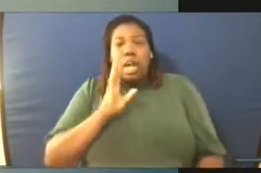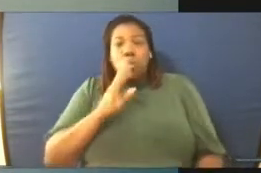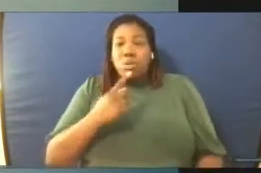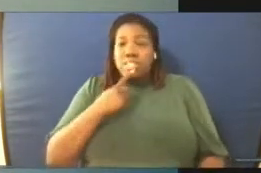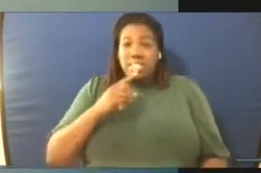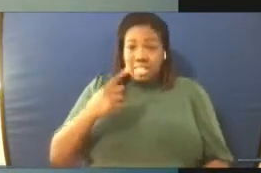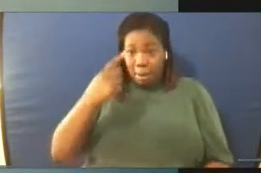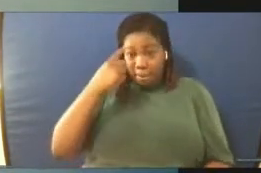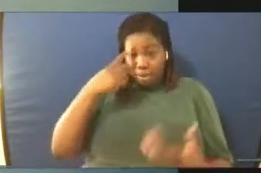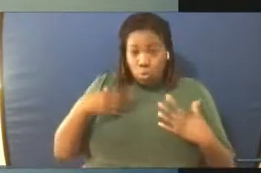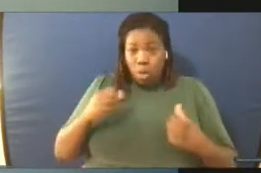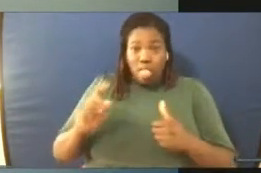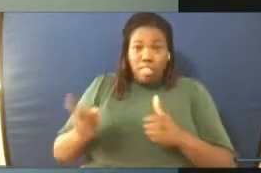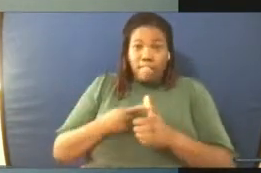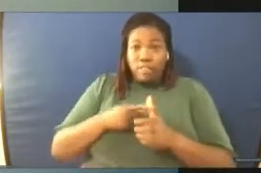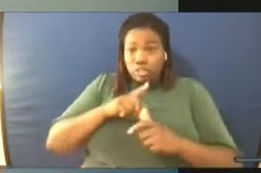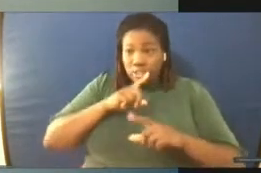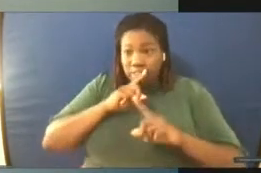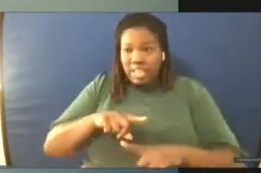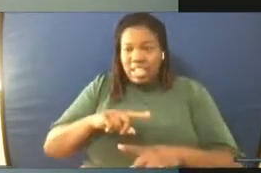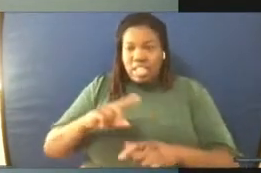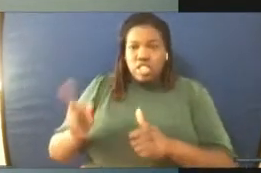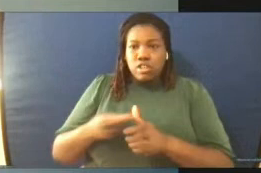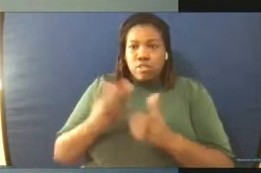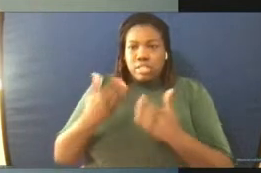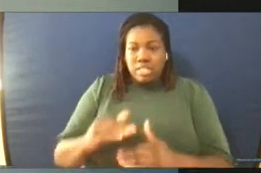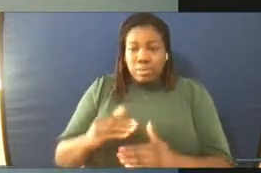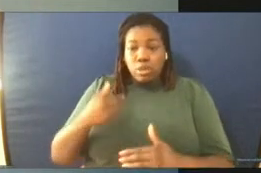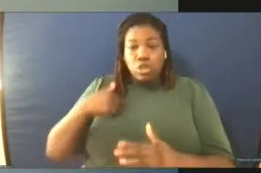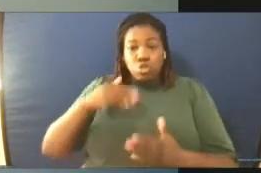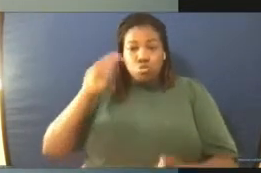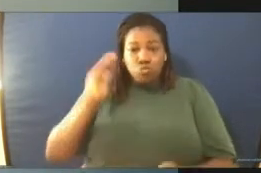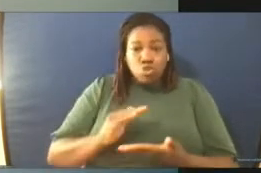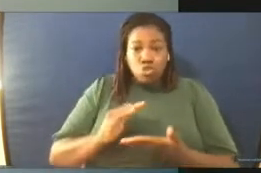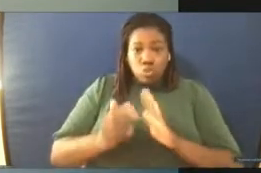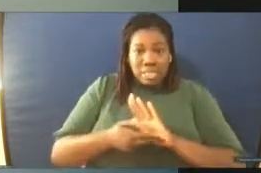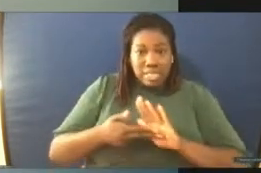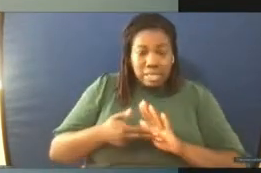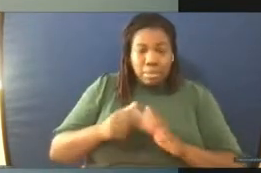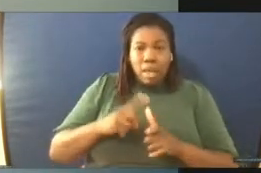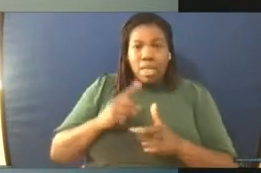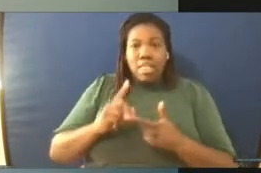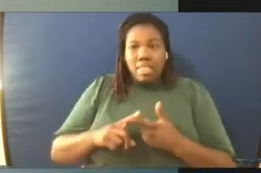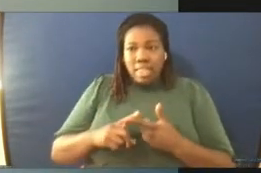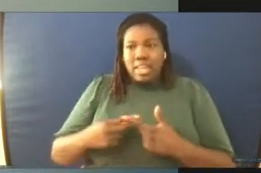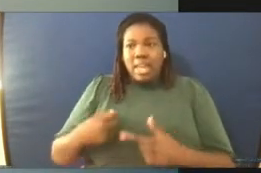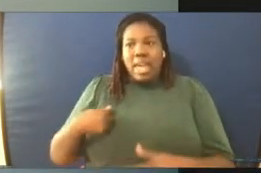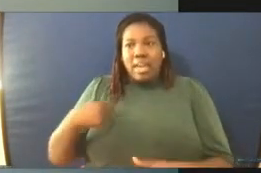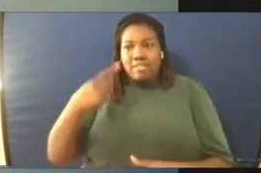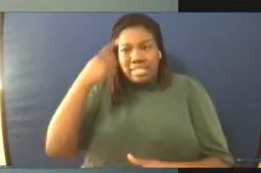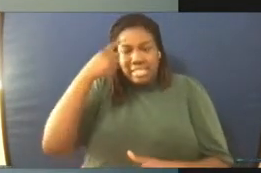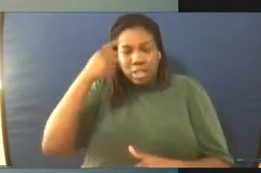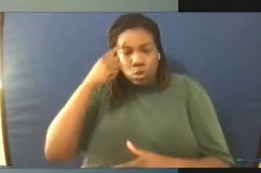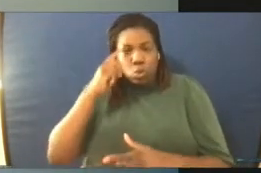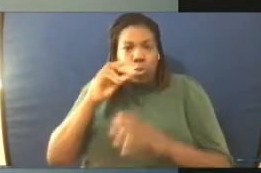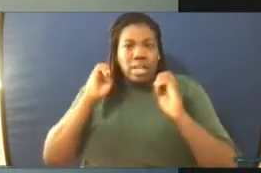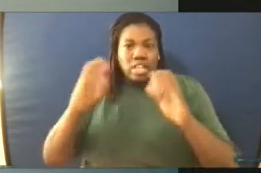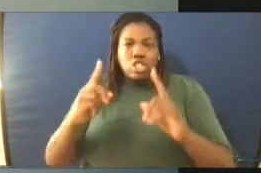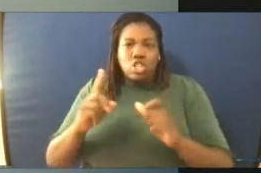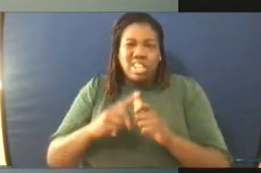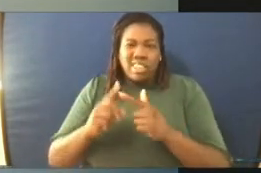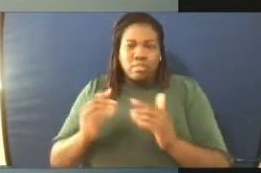is like the first level. You want to reduce stigma and have psychoeducation, but then this would be the next tier up from that.